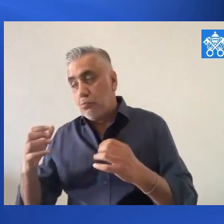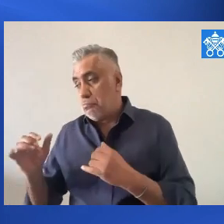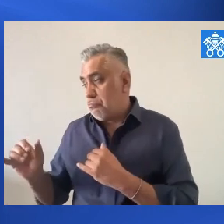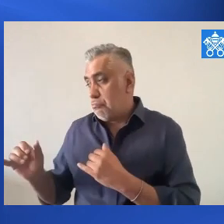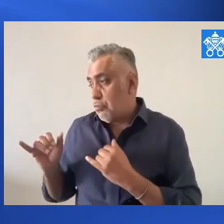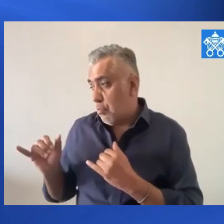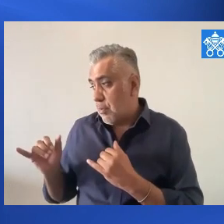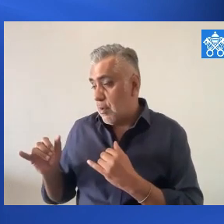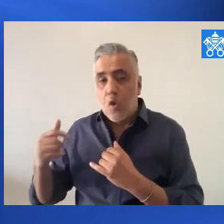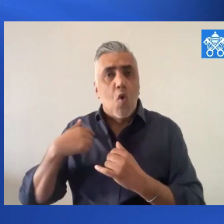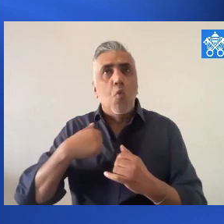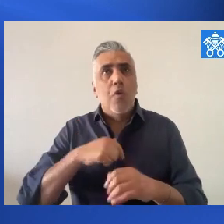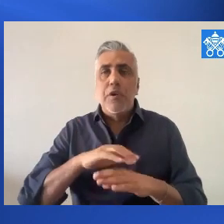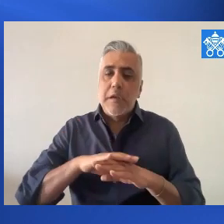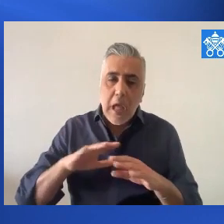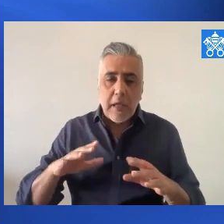I do not want."